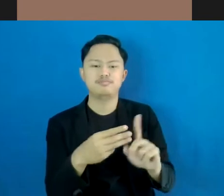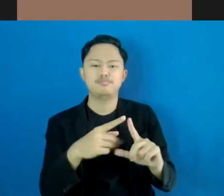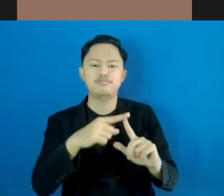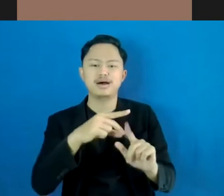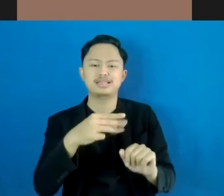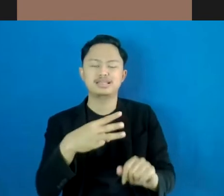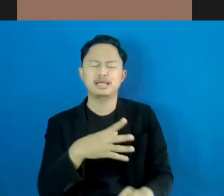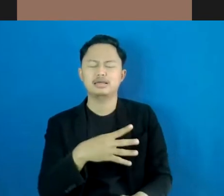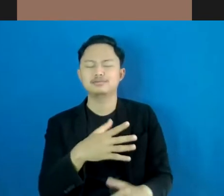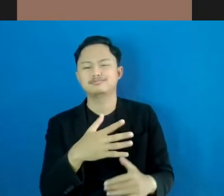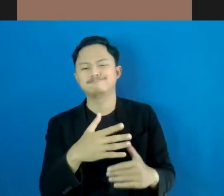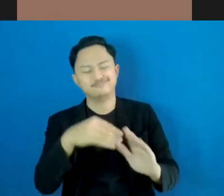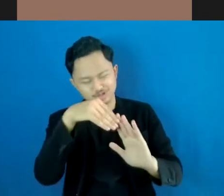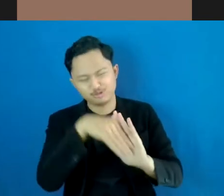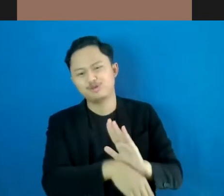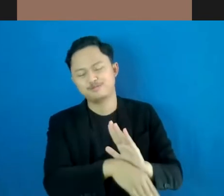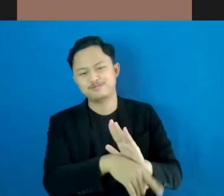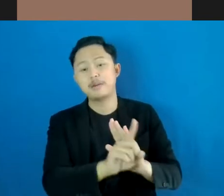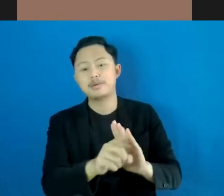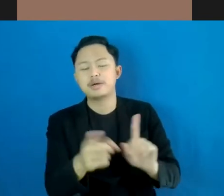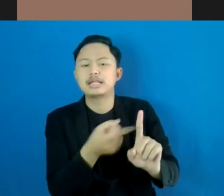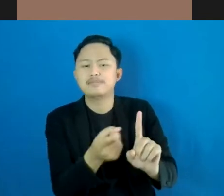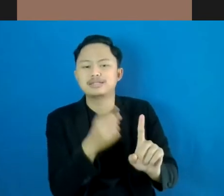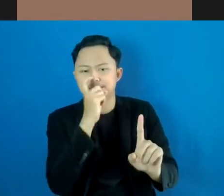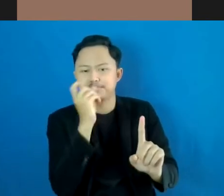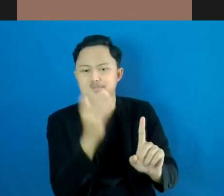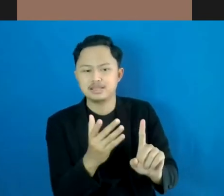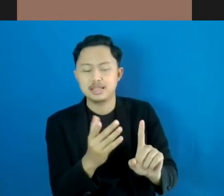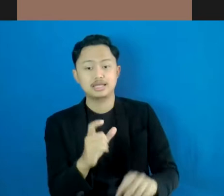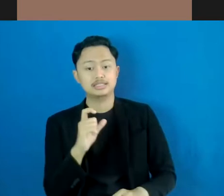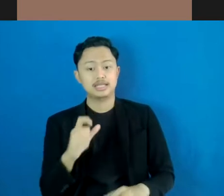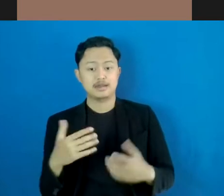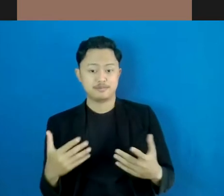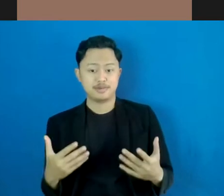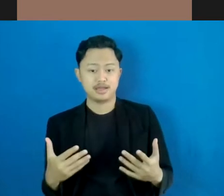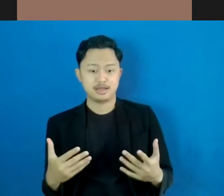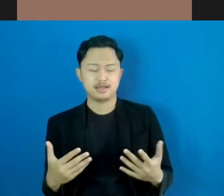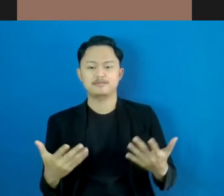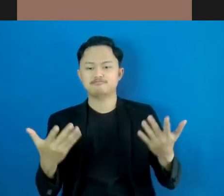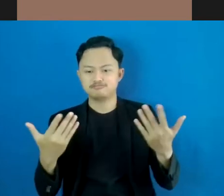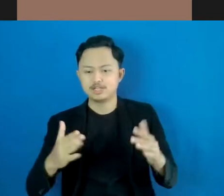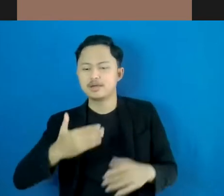This is one major concern. Apart from that, if I have to charge my buses in the daytime, I have to